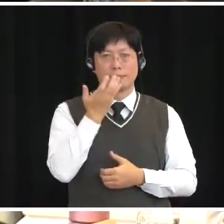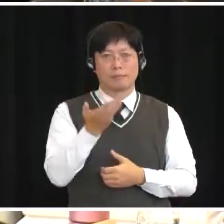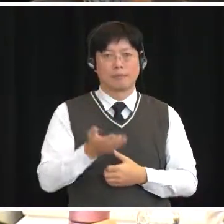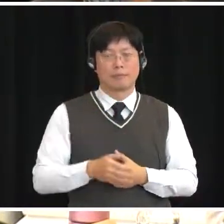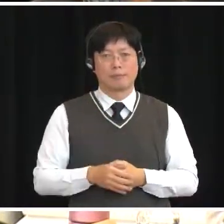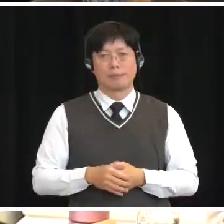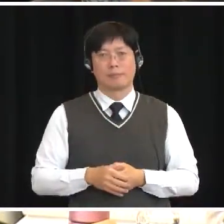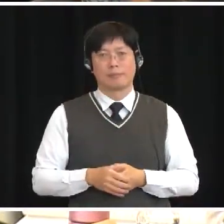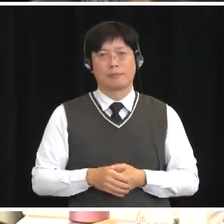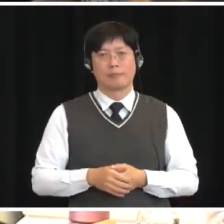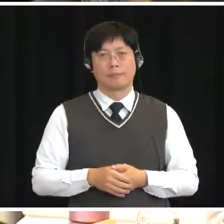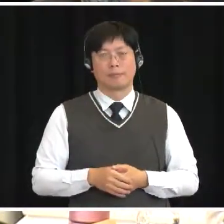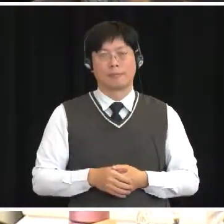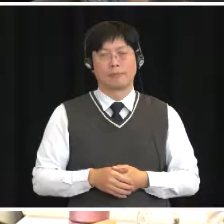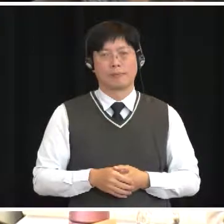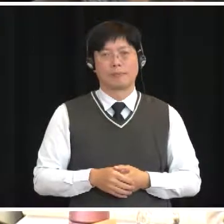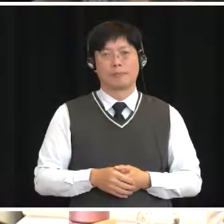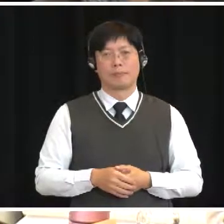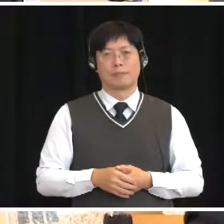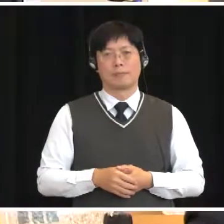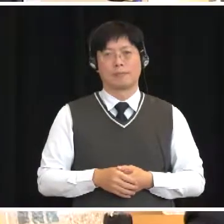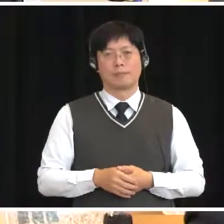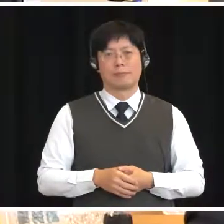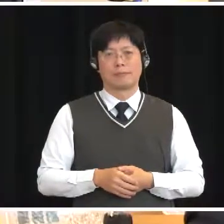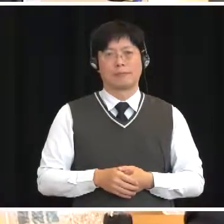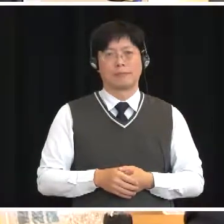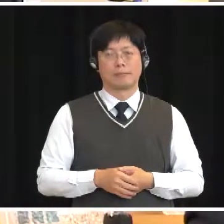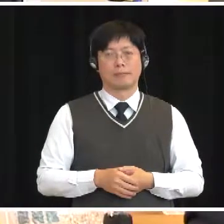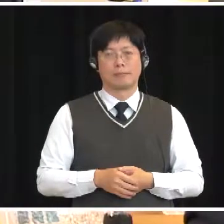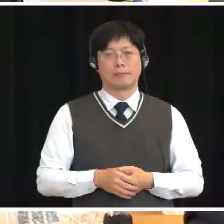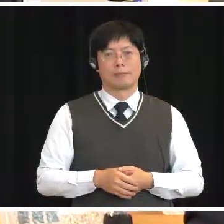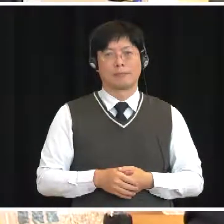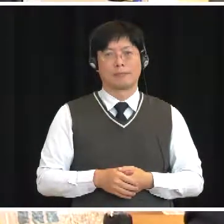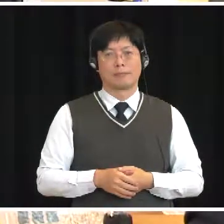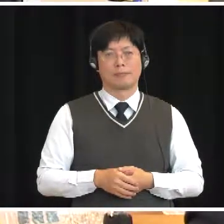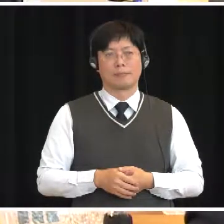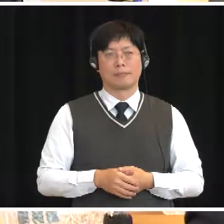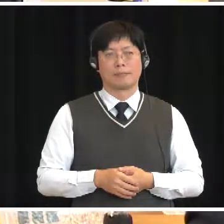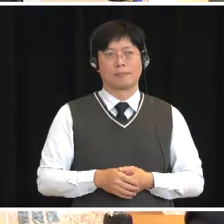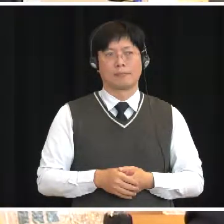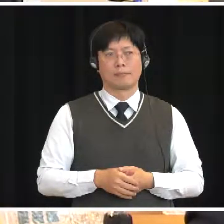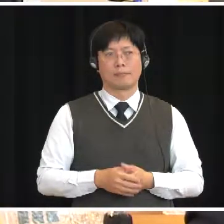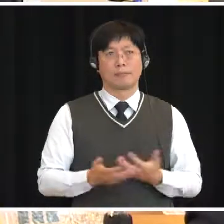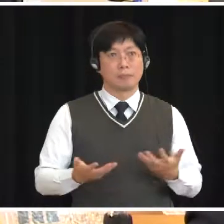some representative from MOJ can respond to this inquiry.